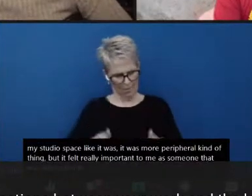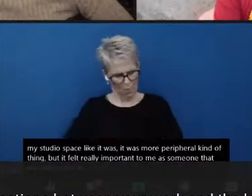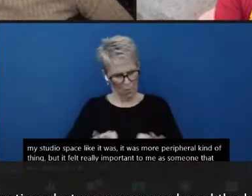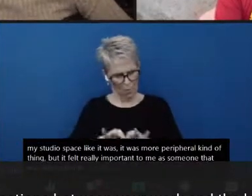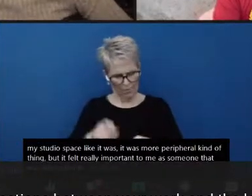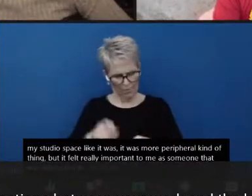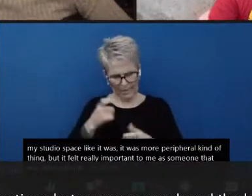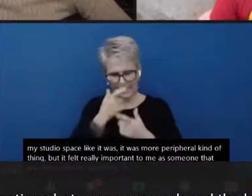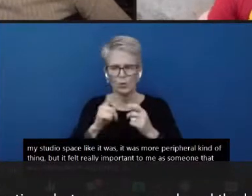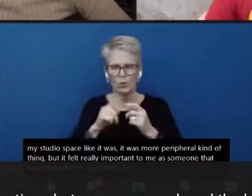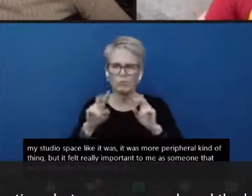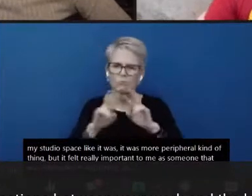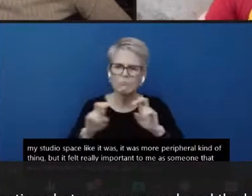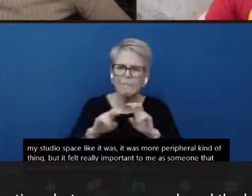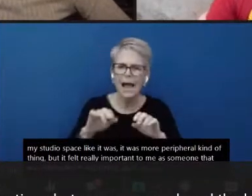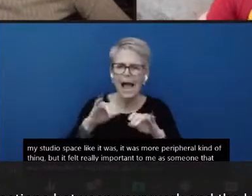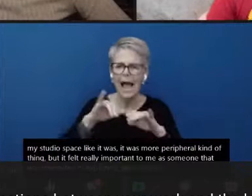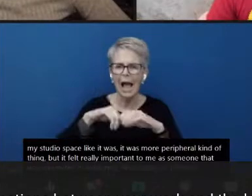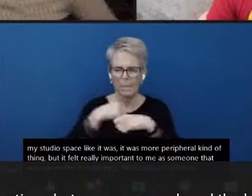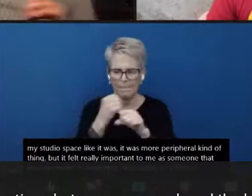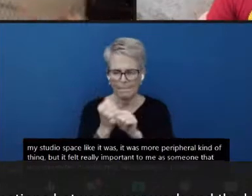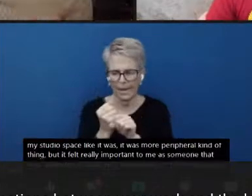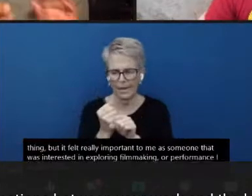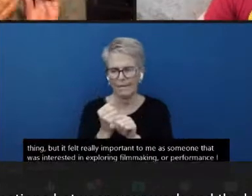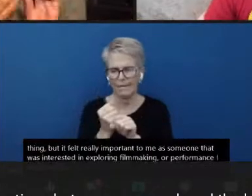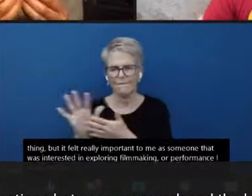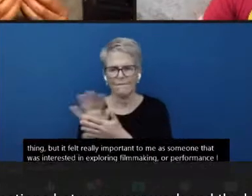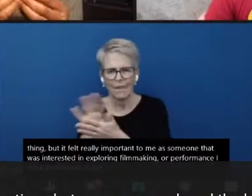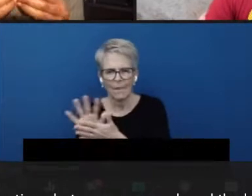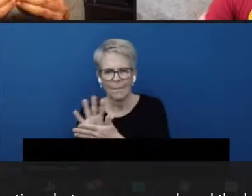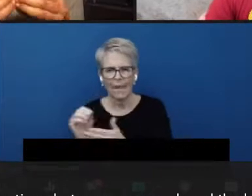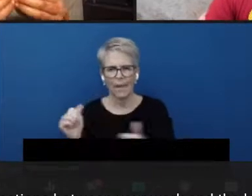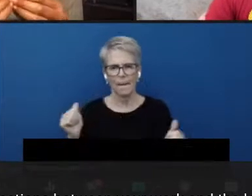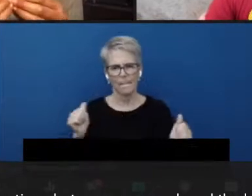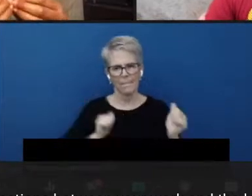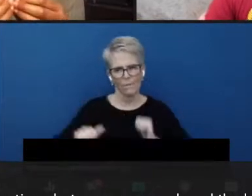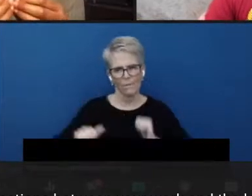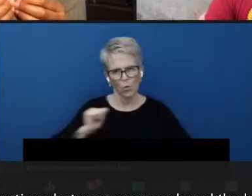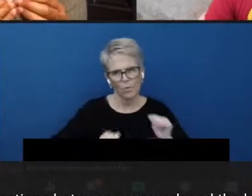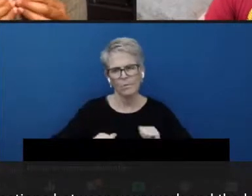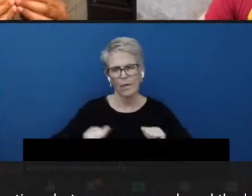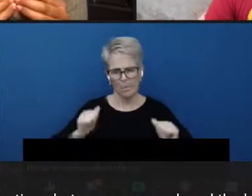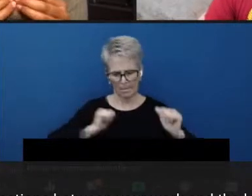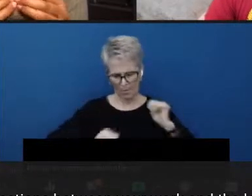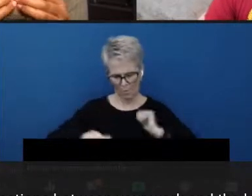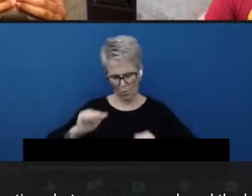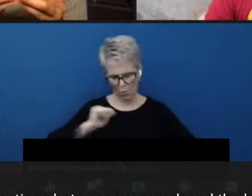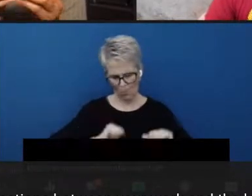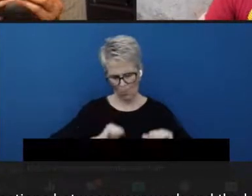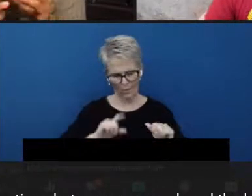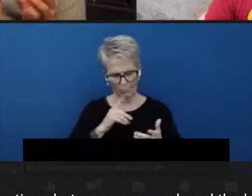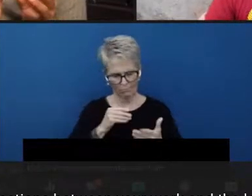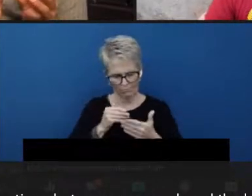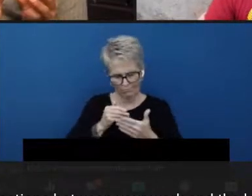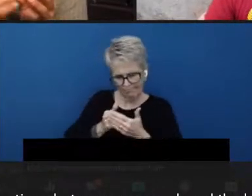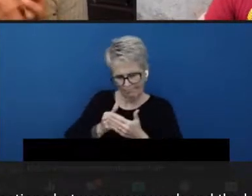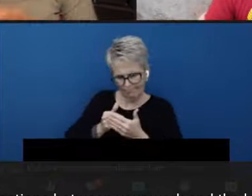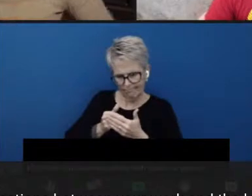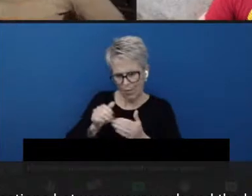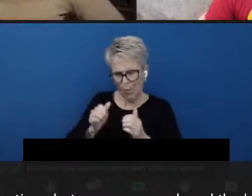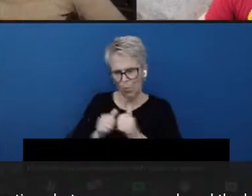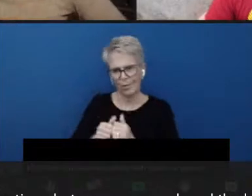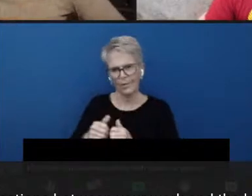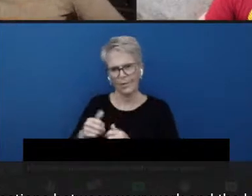exploring filmmaking or performance. I think performance has kind of an intimate relationship with video art proper.